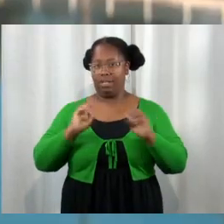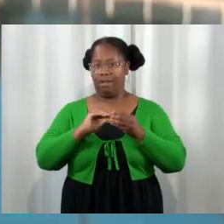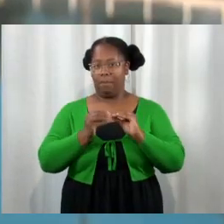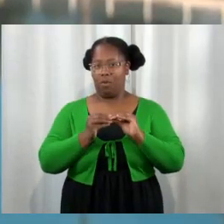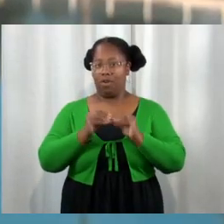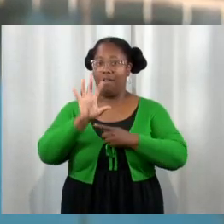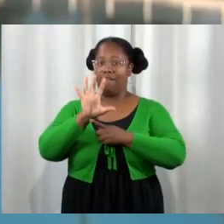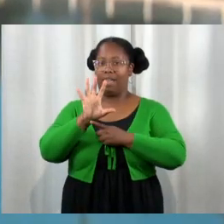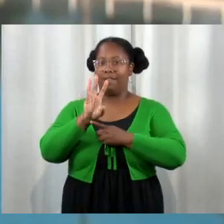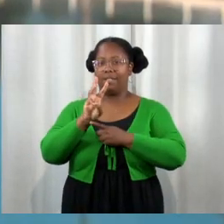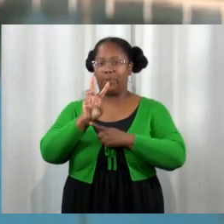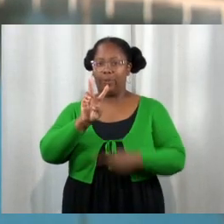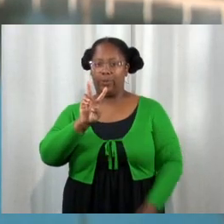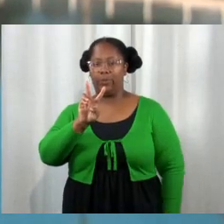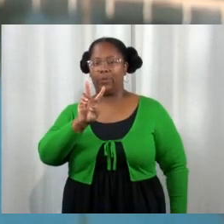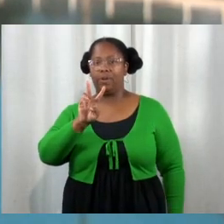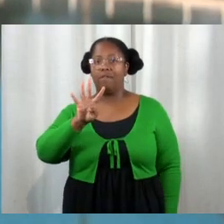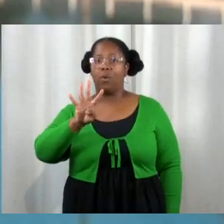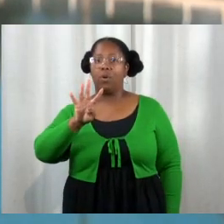code